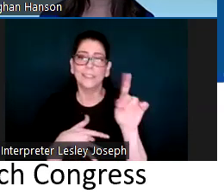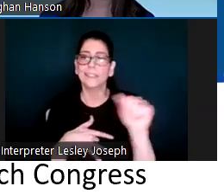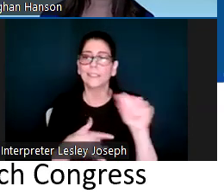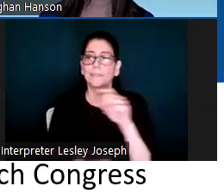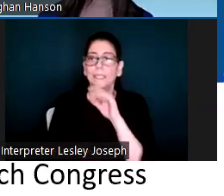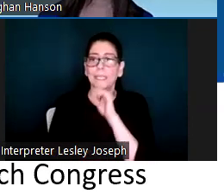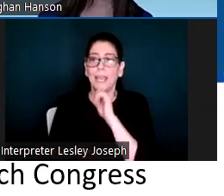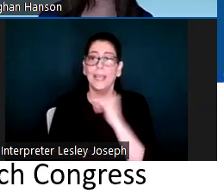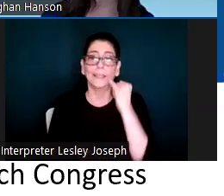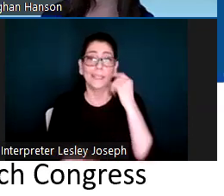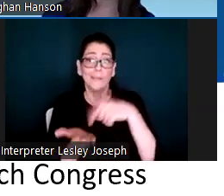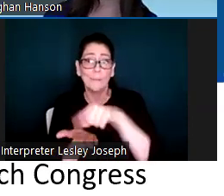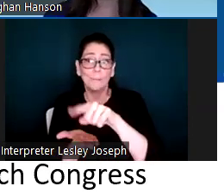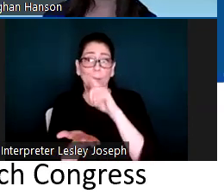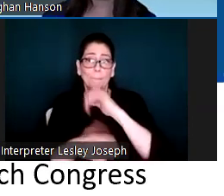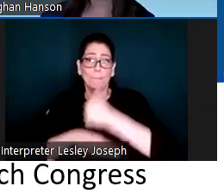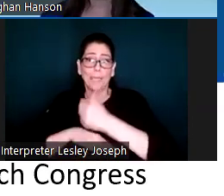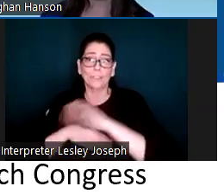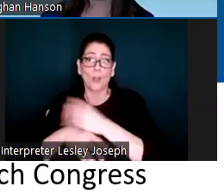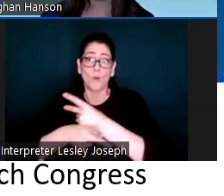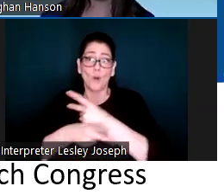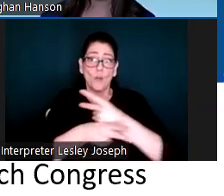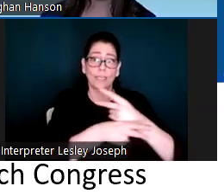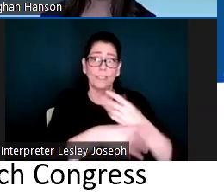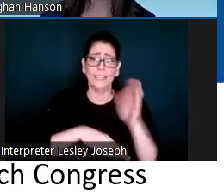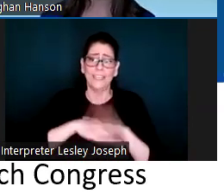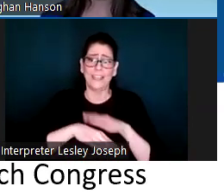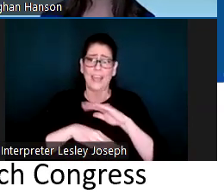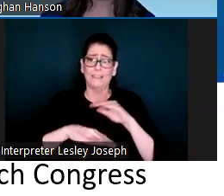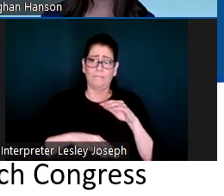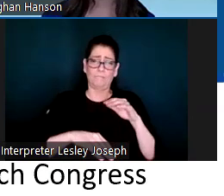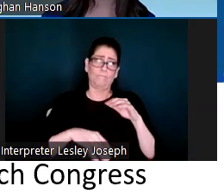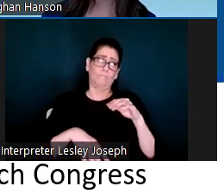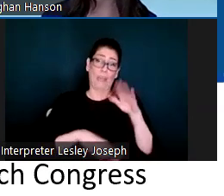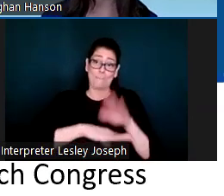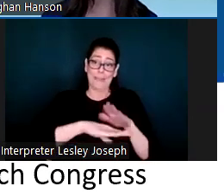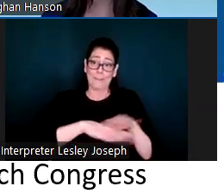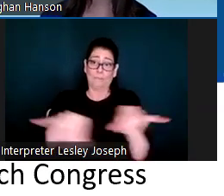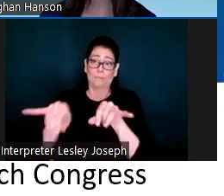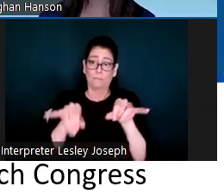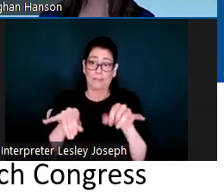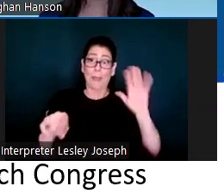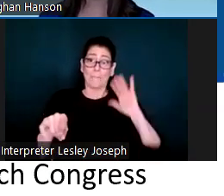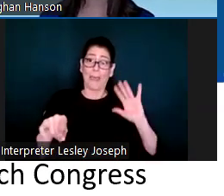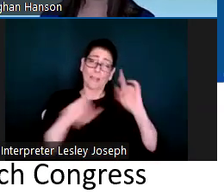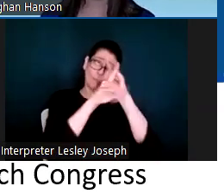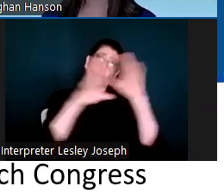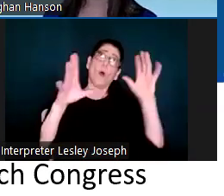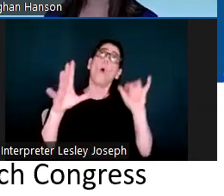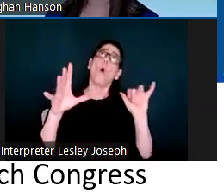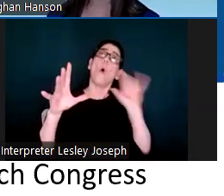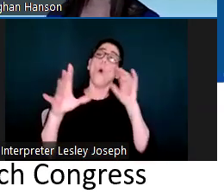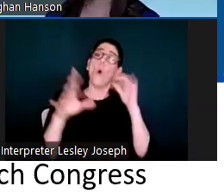them based on their productivity rather than a minimum standard. At that time, it was envisioned as a way to create employment and